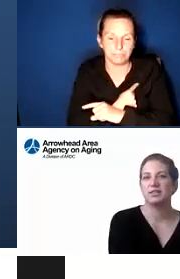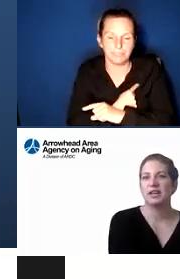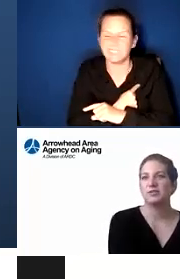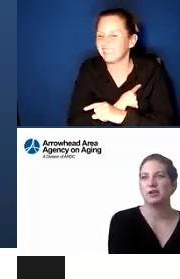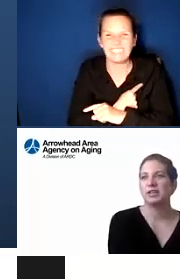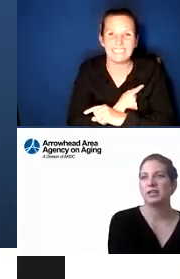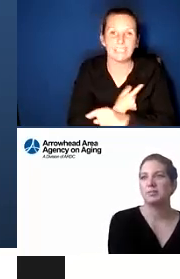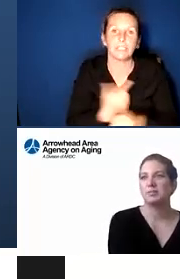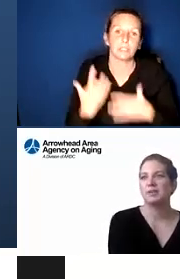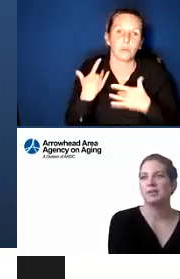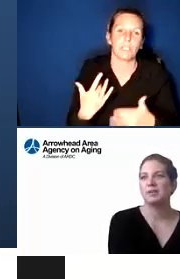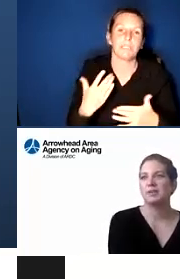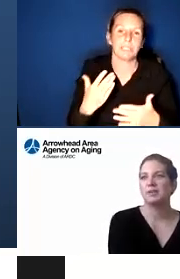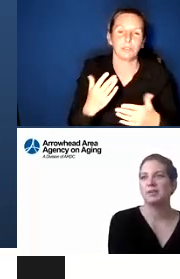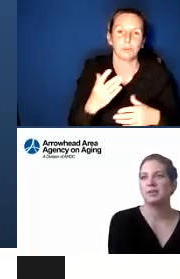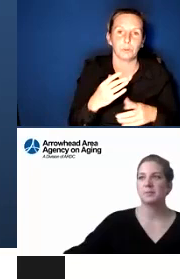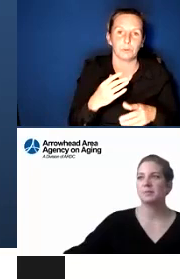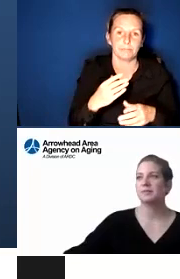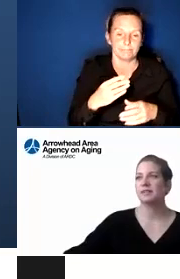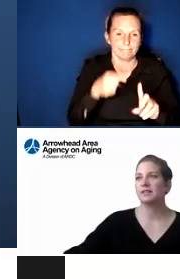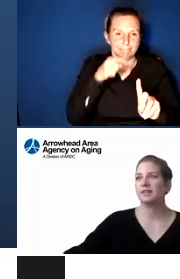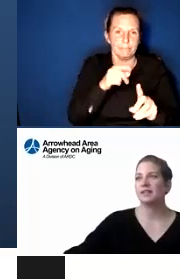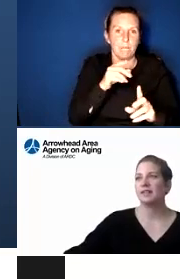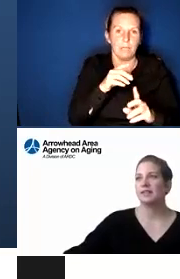those folks that are kind of right in the middle.